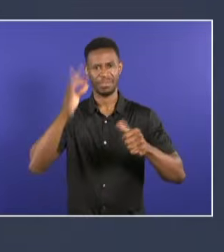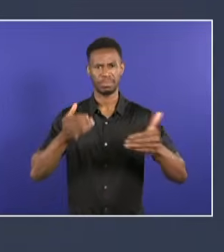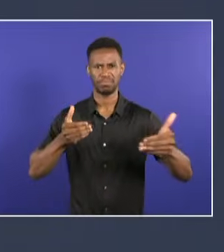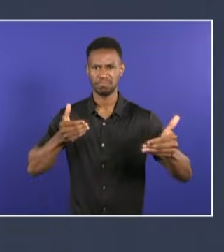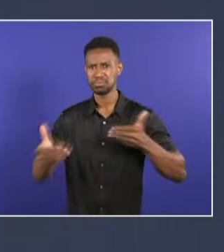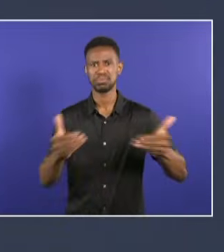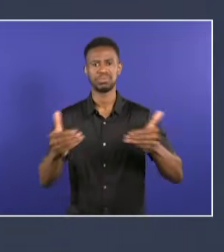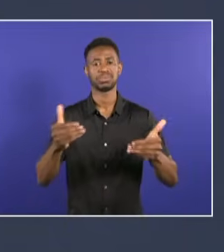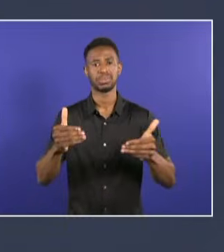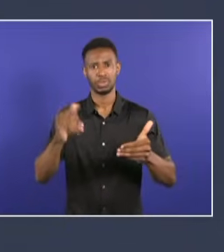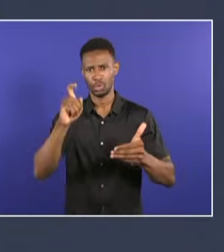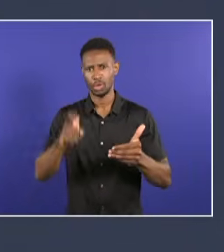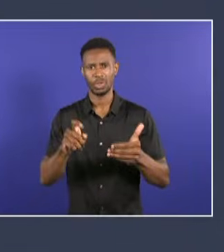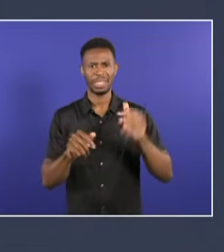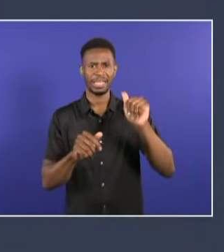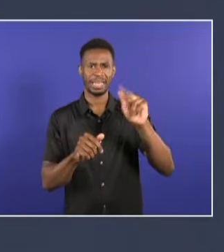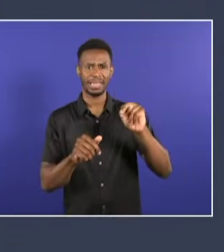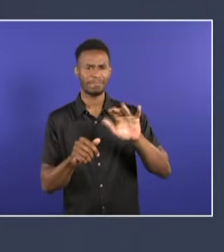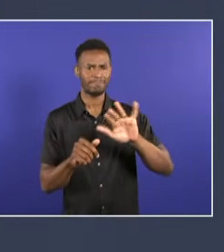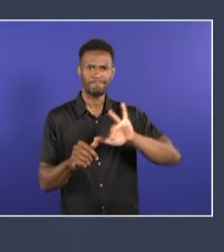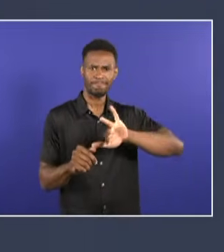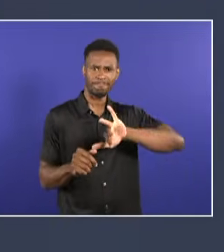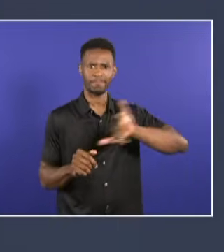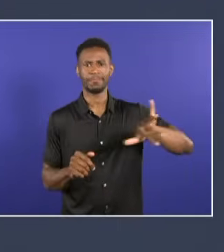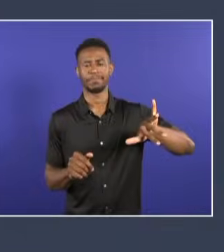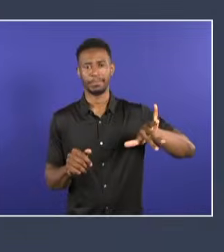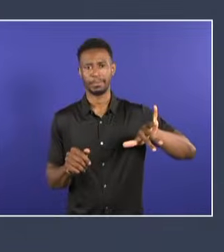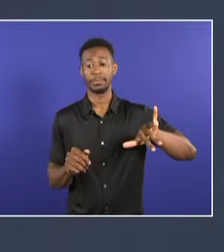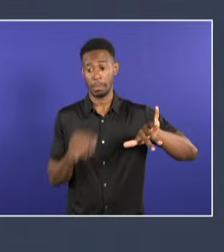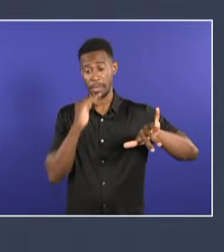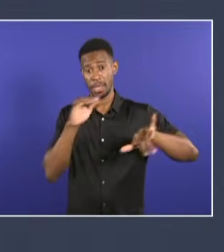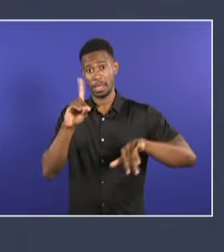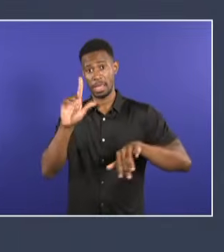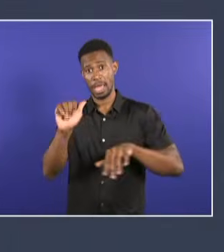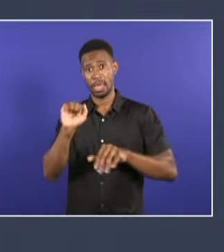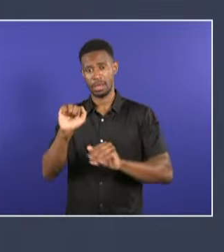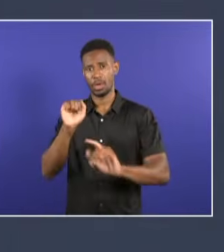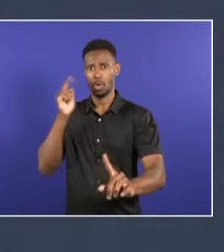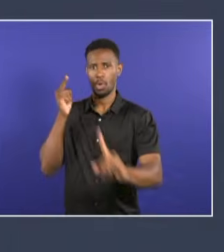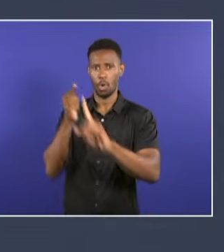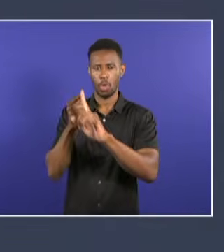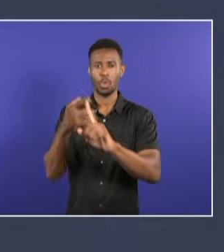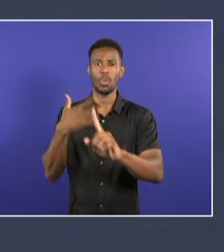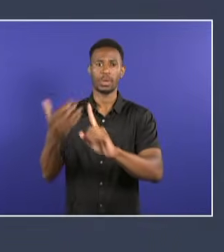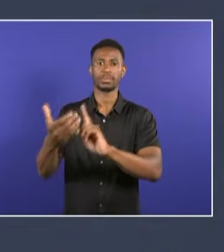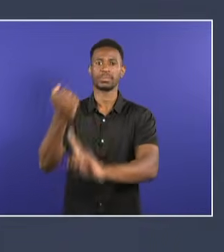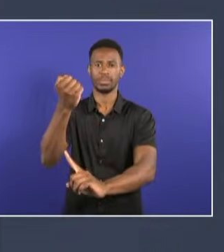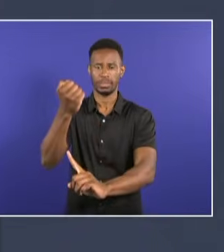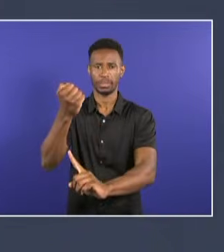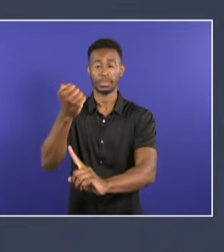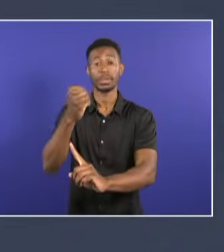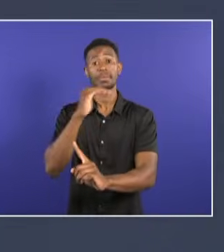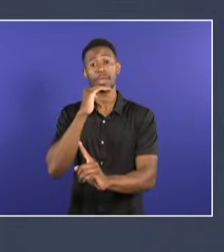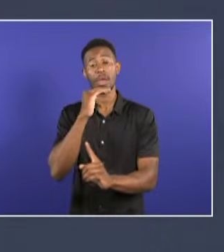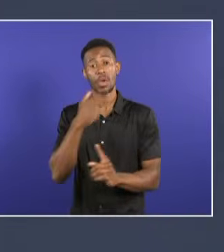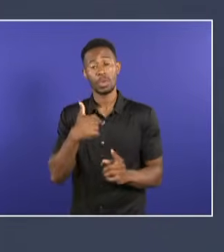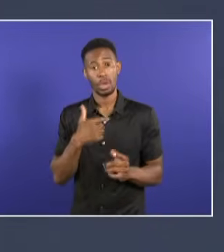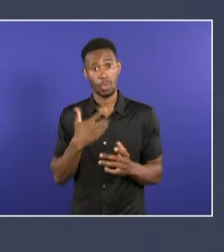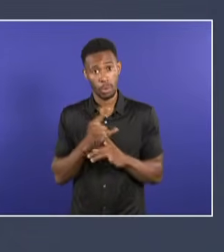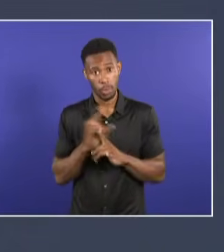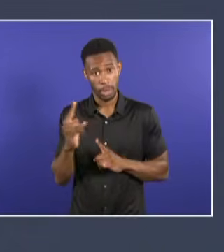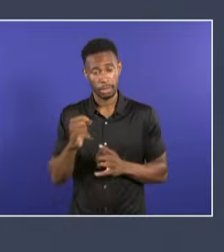do together will be to complete that mission. Now, to win, we must do 4